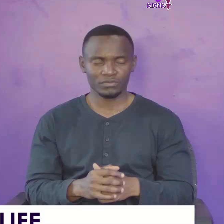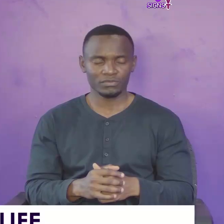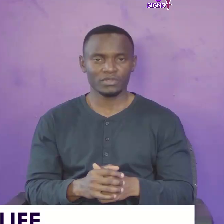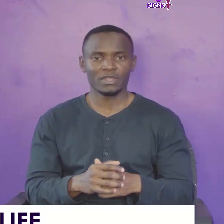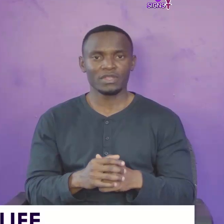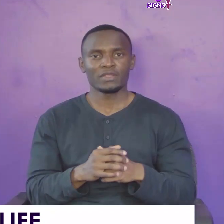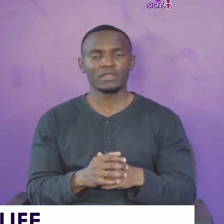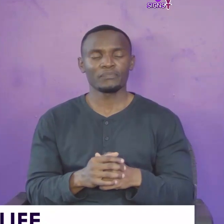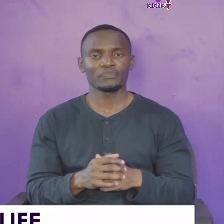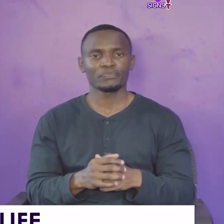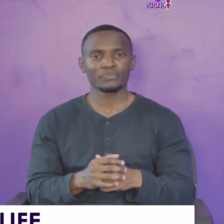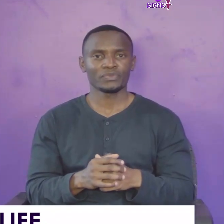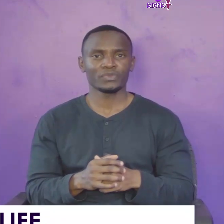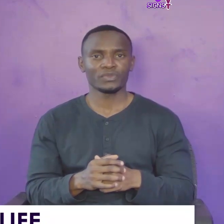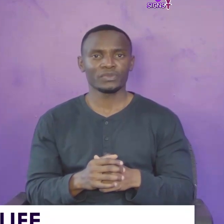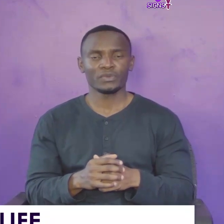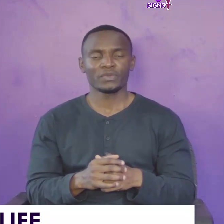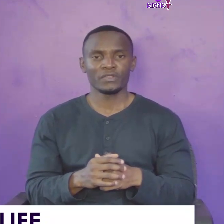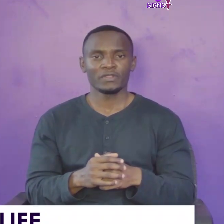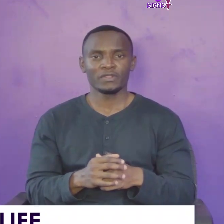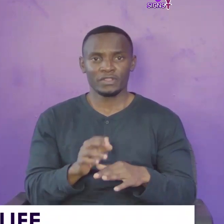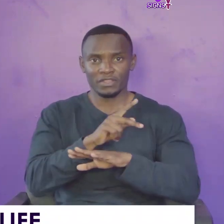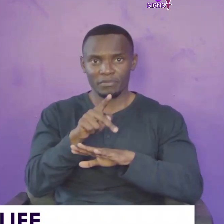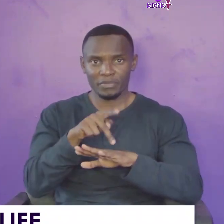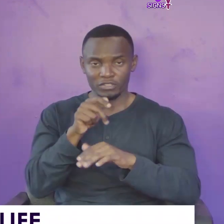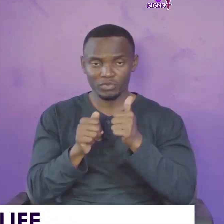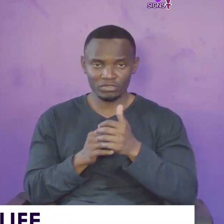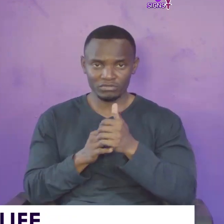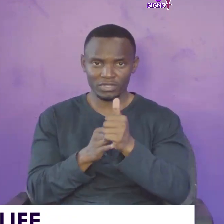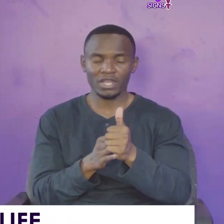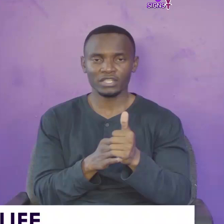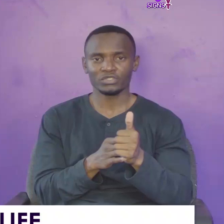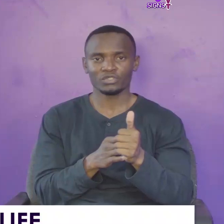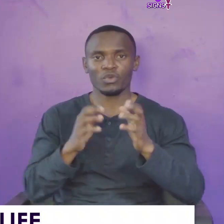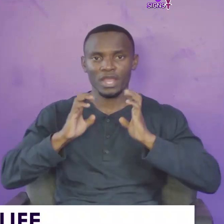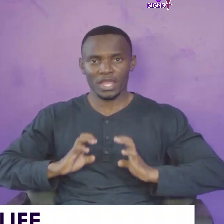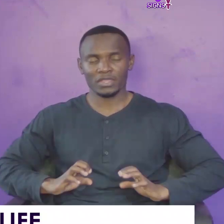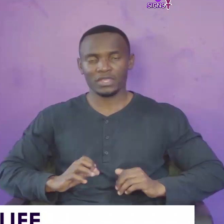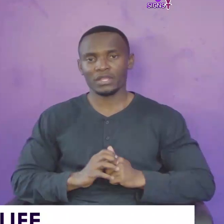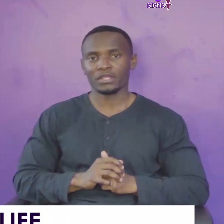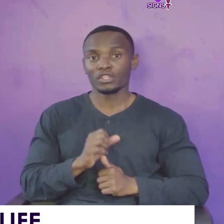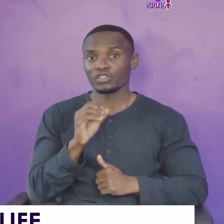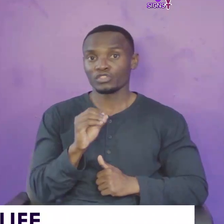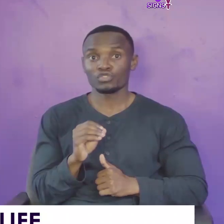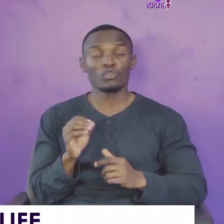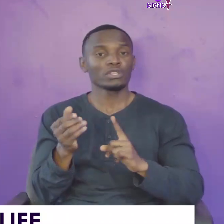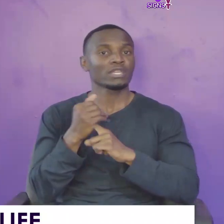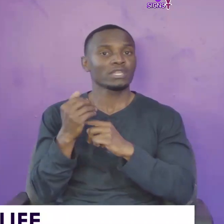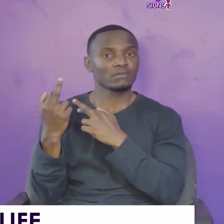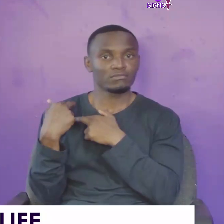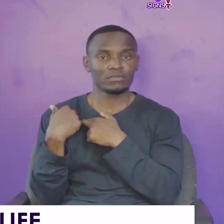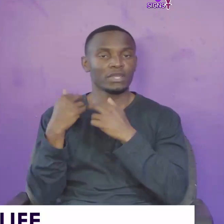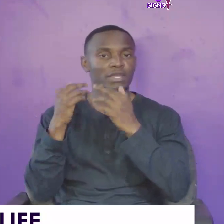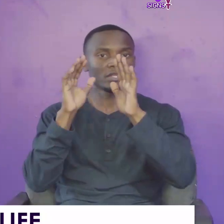principles that are supposed to guide you along your ethical walk. So accountability is very key,